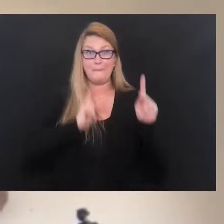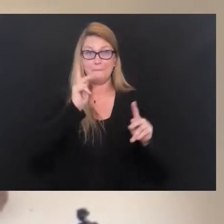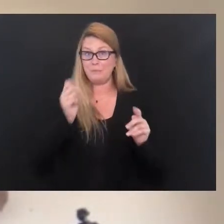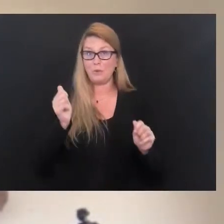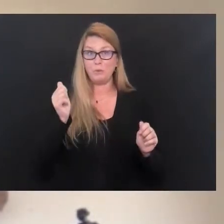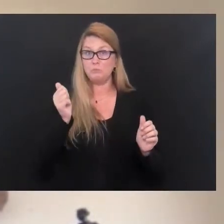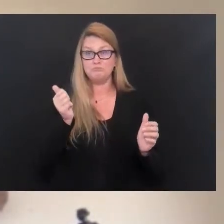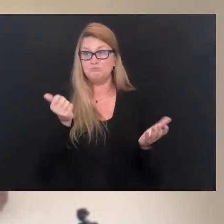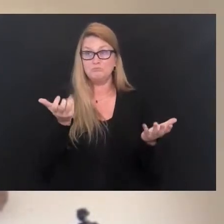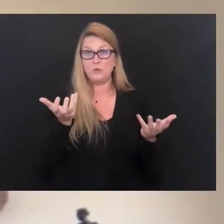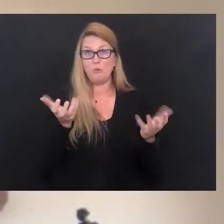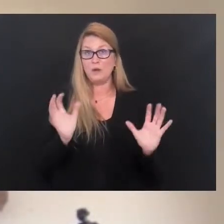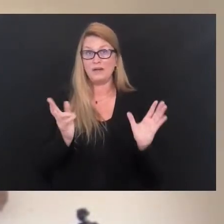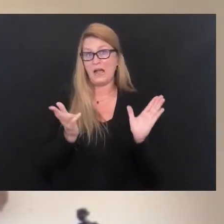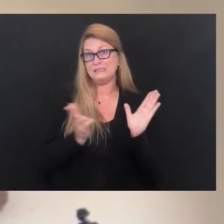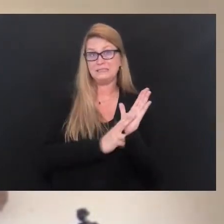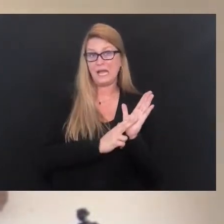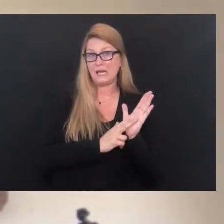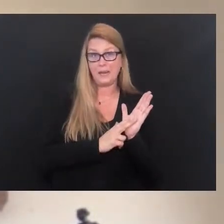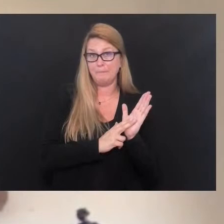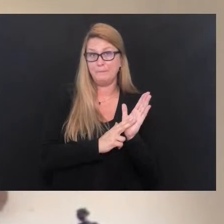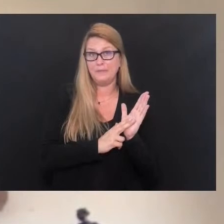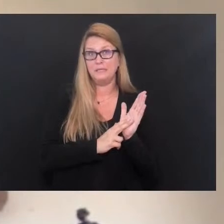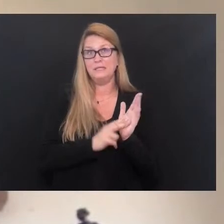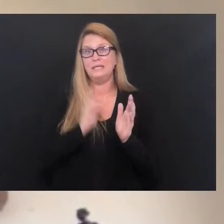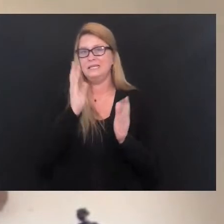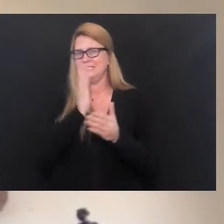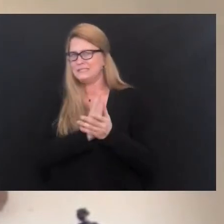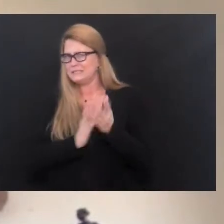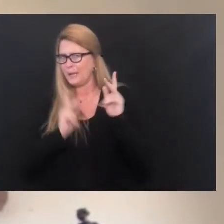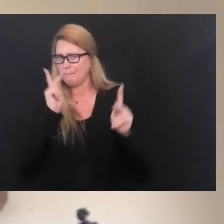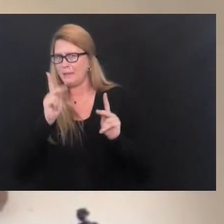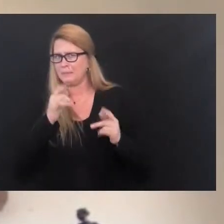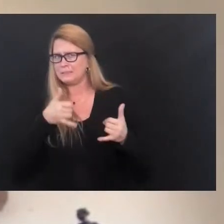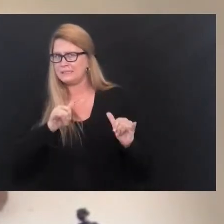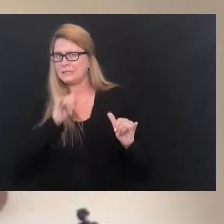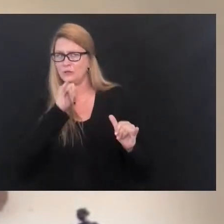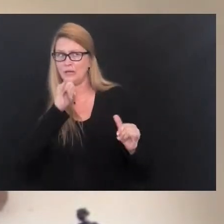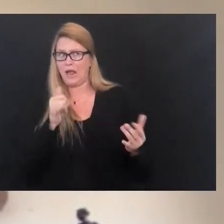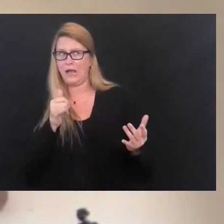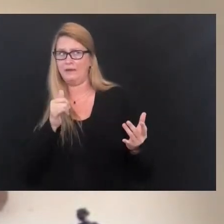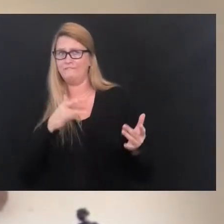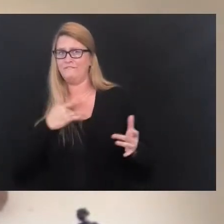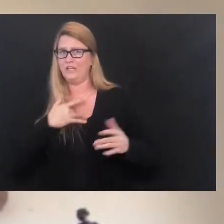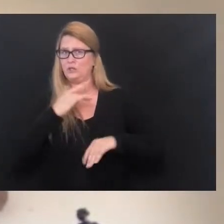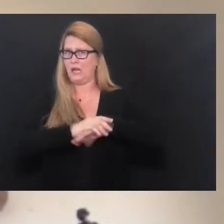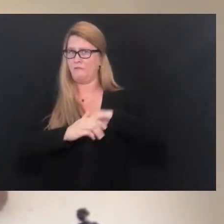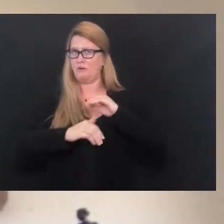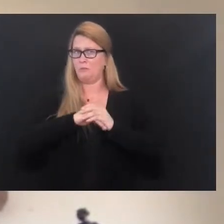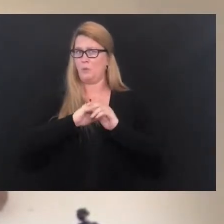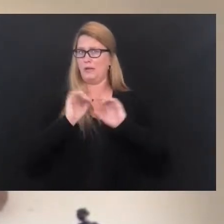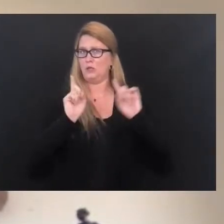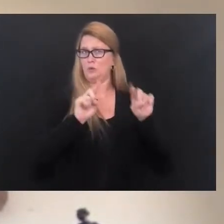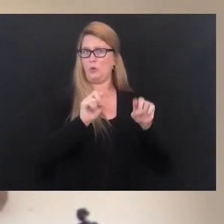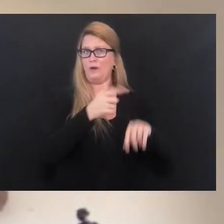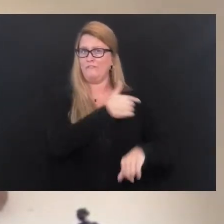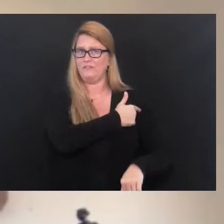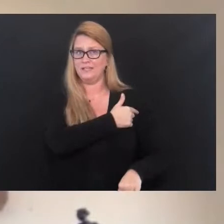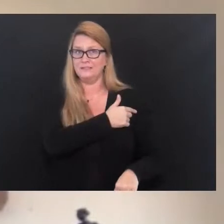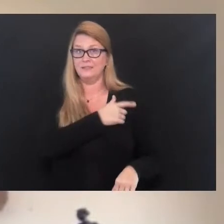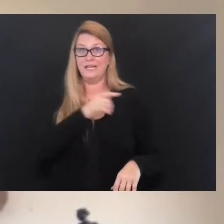sign up centrally, and some people are still hesitant about the vaccine. But if they have a trusted pharmacist or a